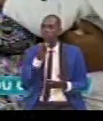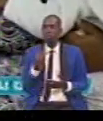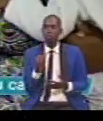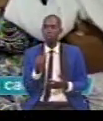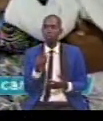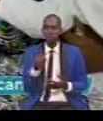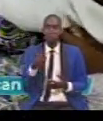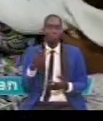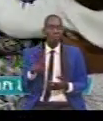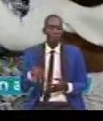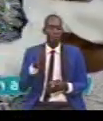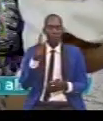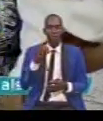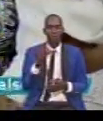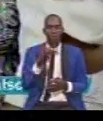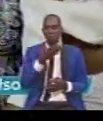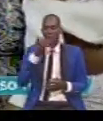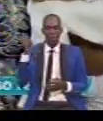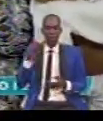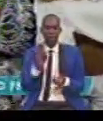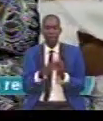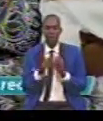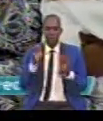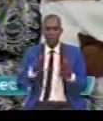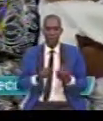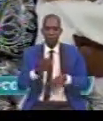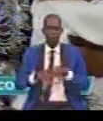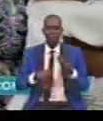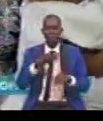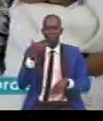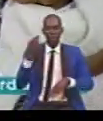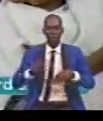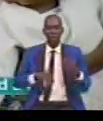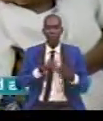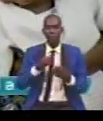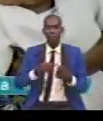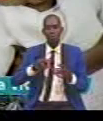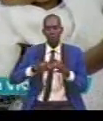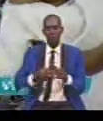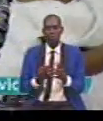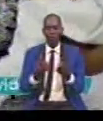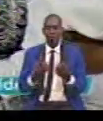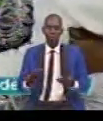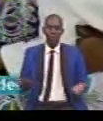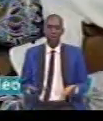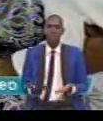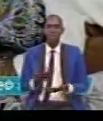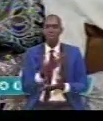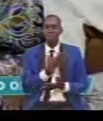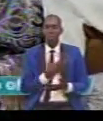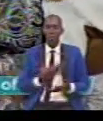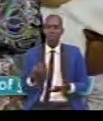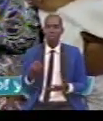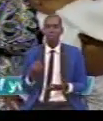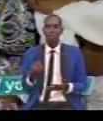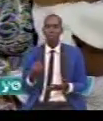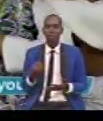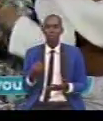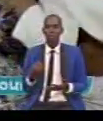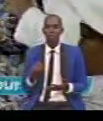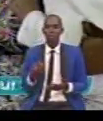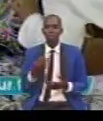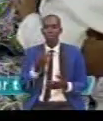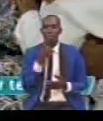She can walk far much better than she did when we started coming here. And her mouth, her